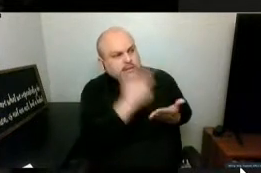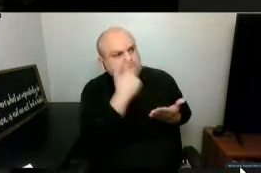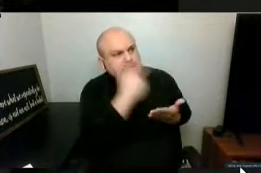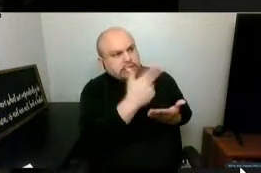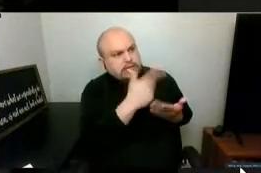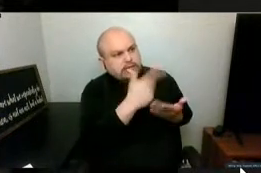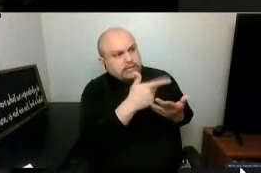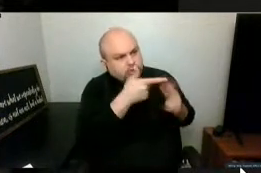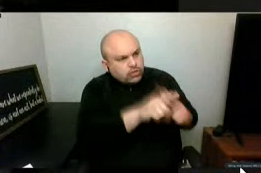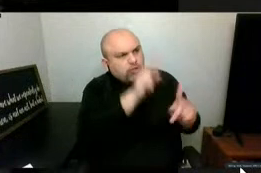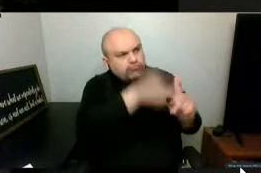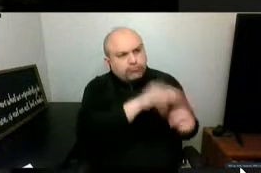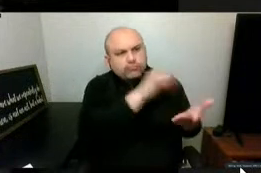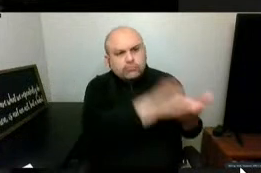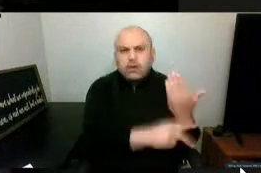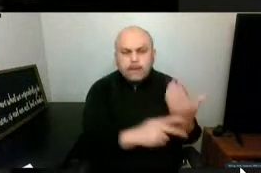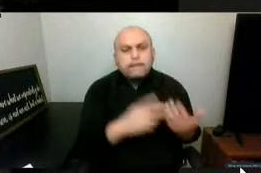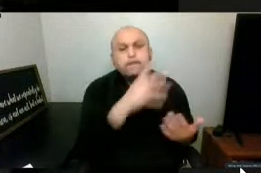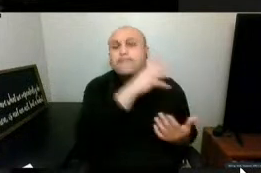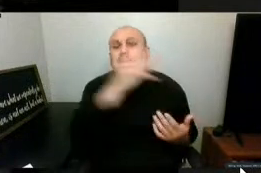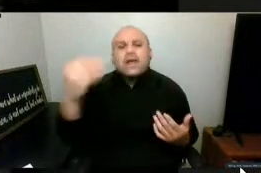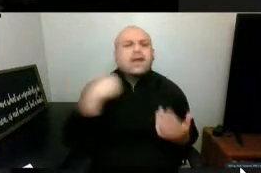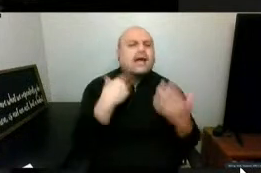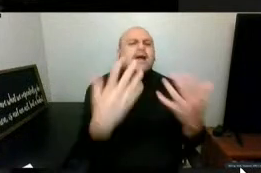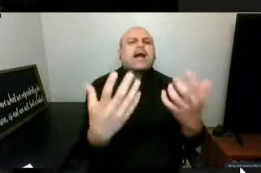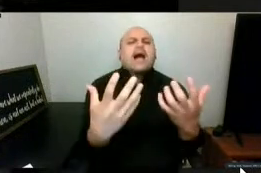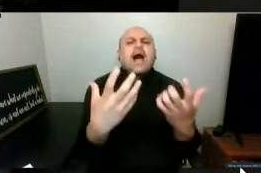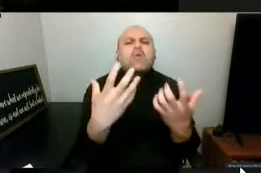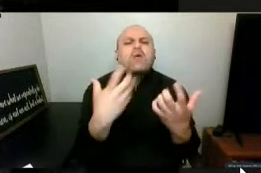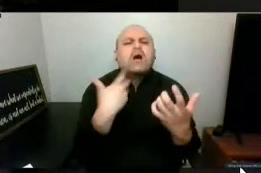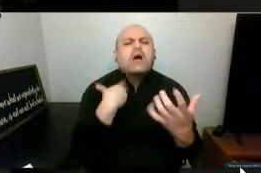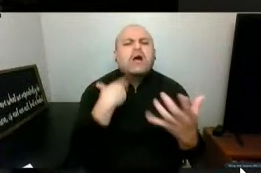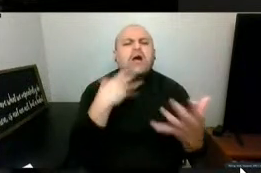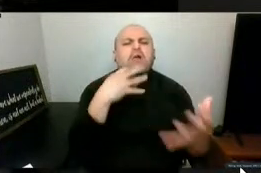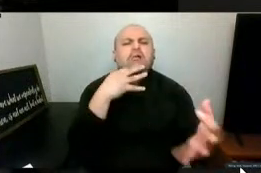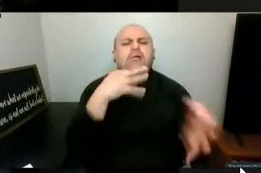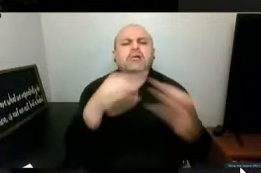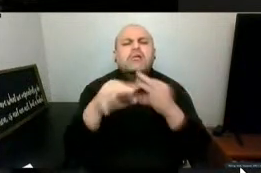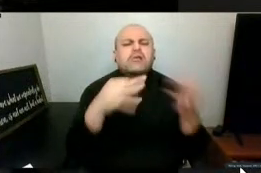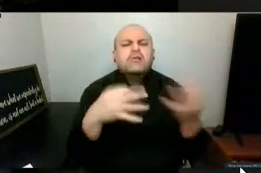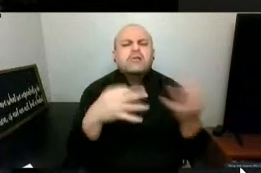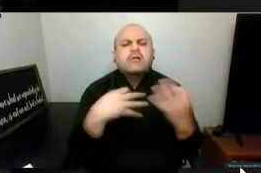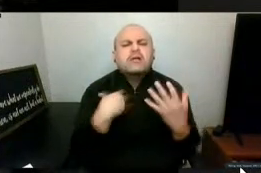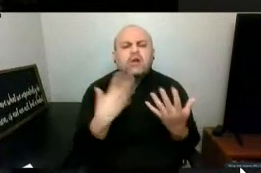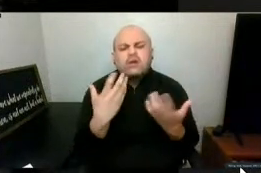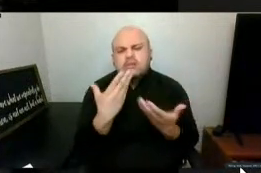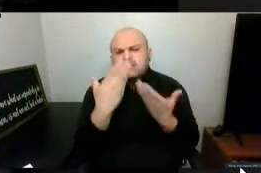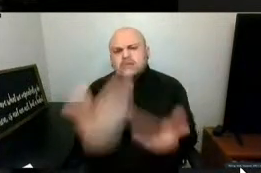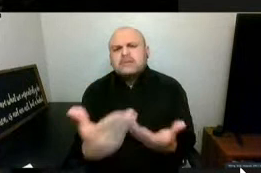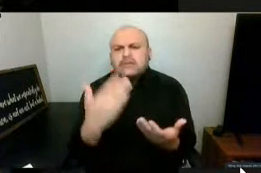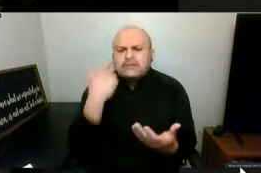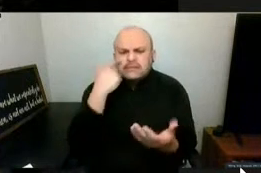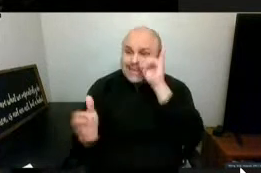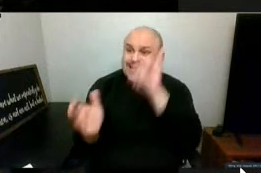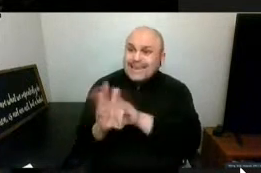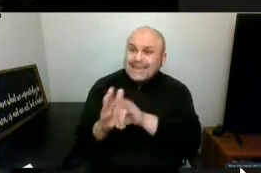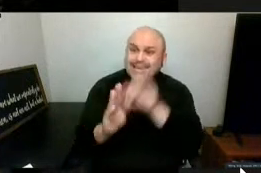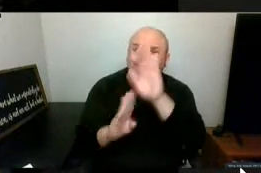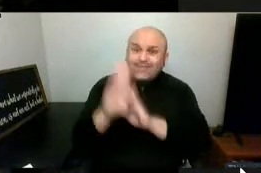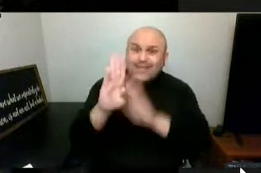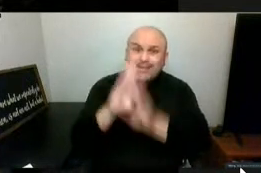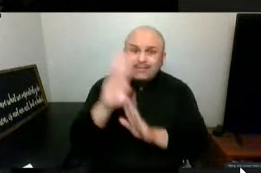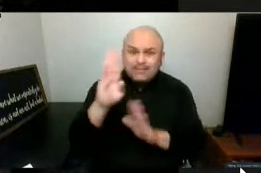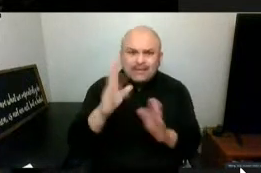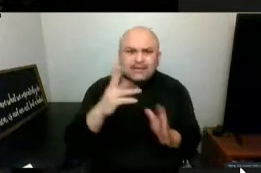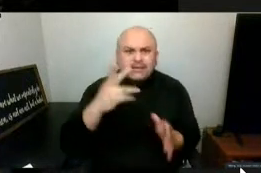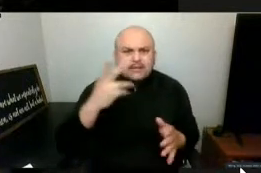then I just wanted to lift up the recommendation about identity development or kind